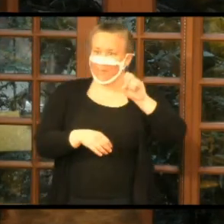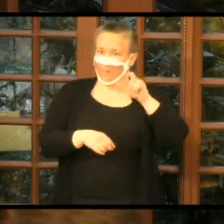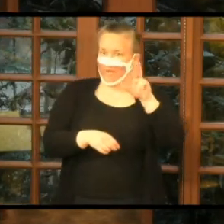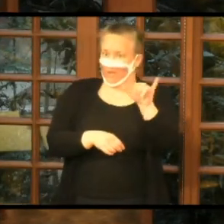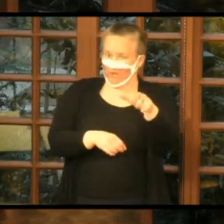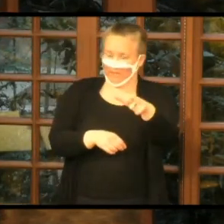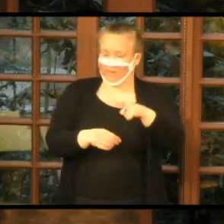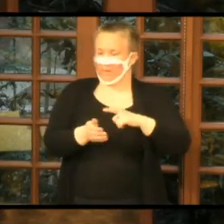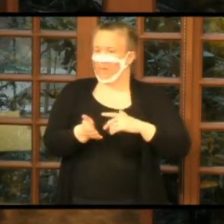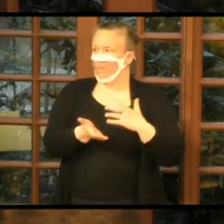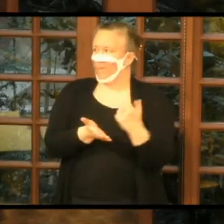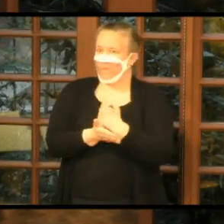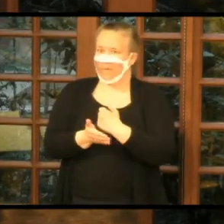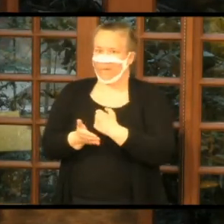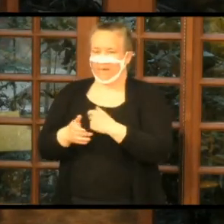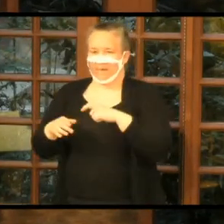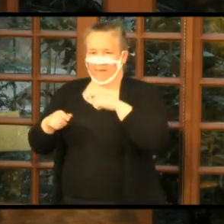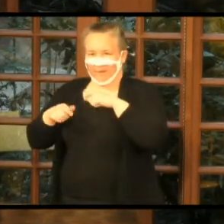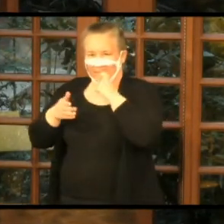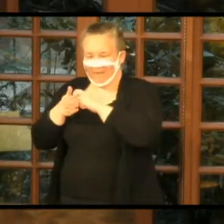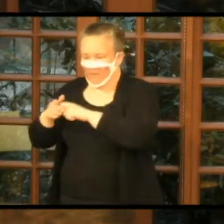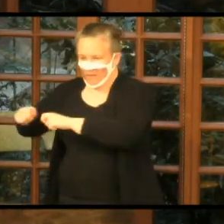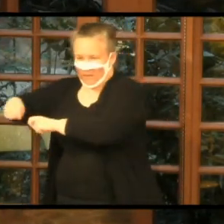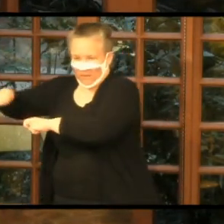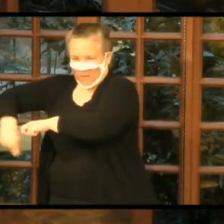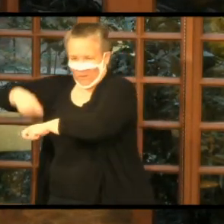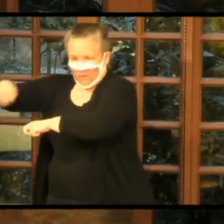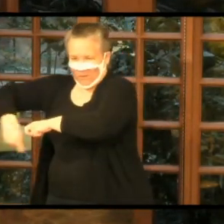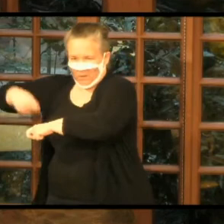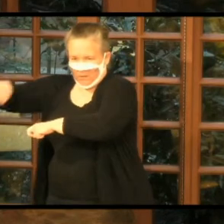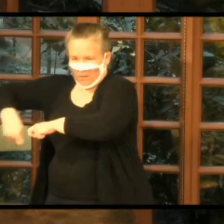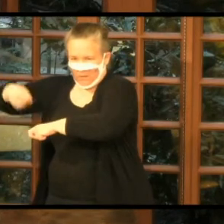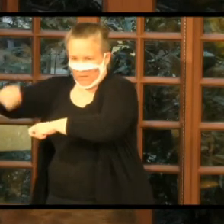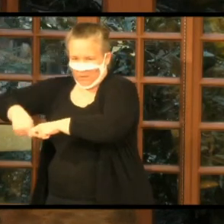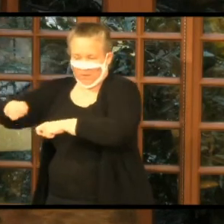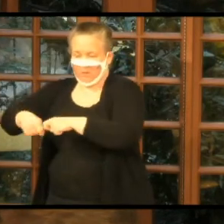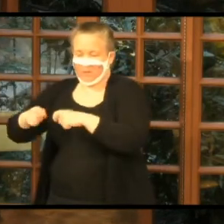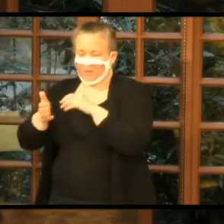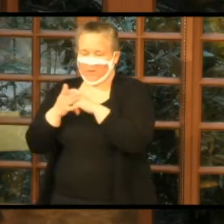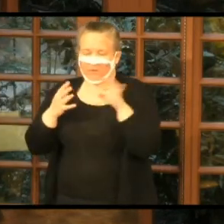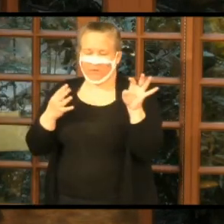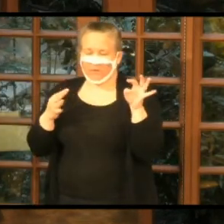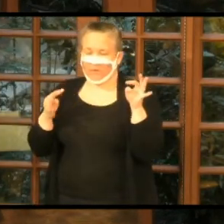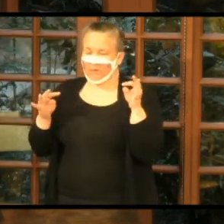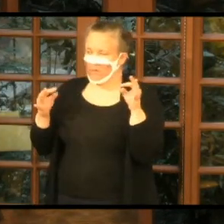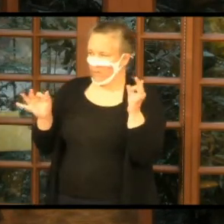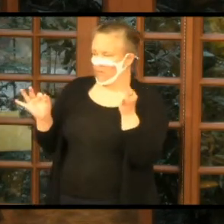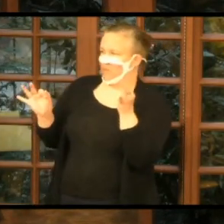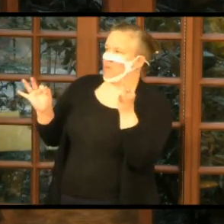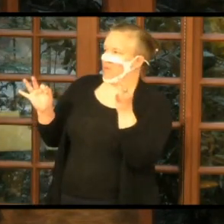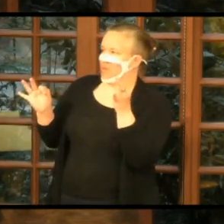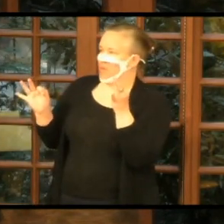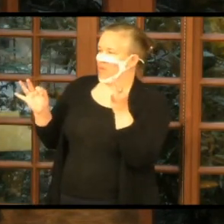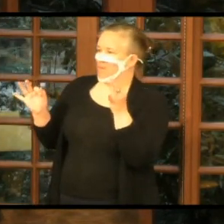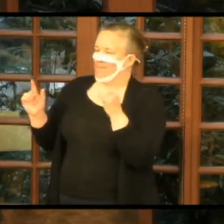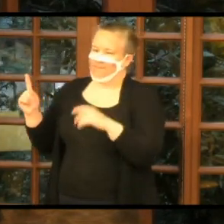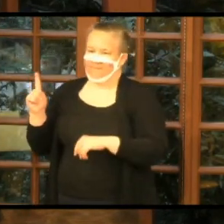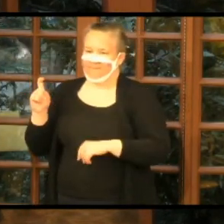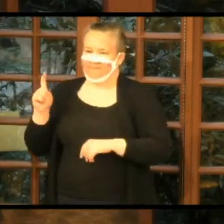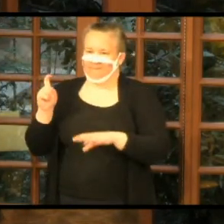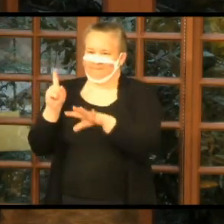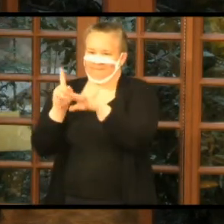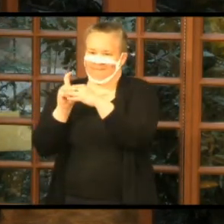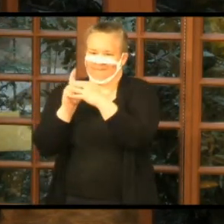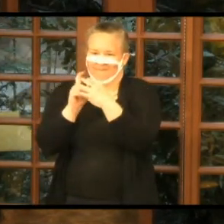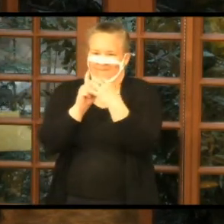which to sharpen the pencil, the grinding drawing her classmates up from their daydreams, their eyes following her across the room toward the